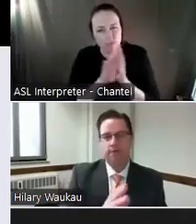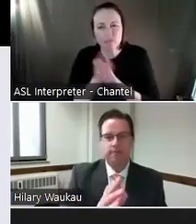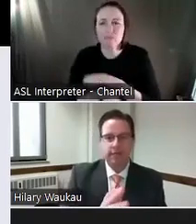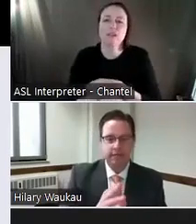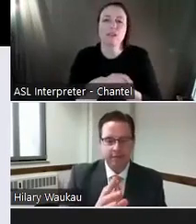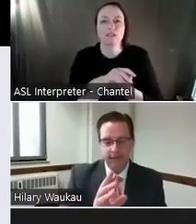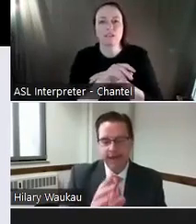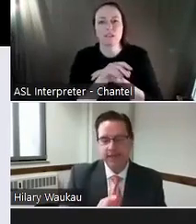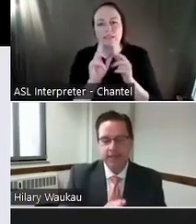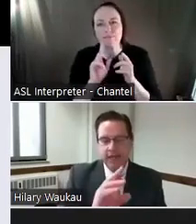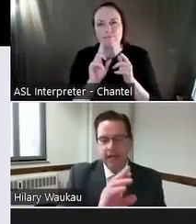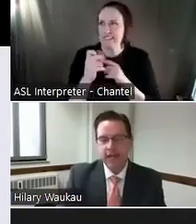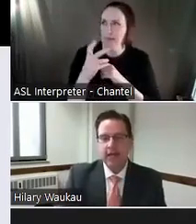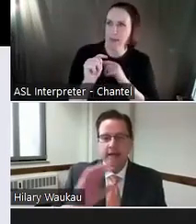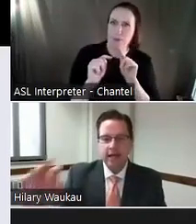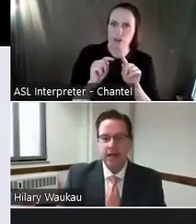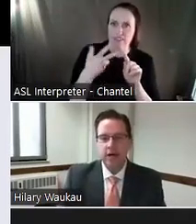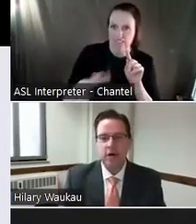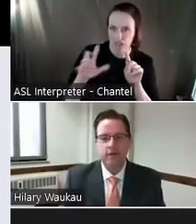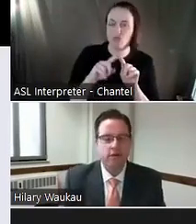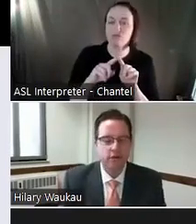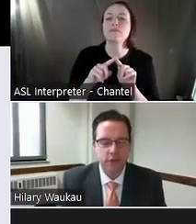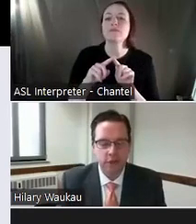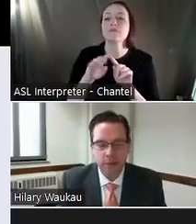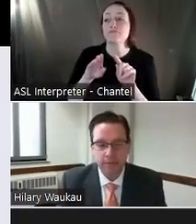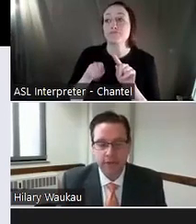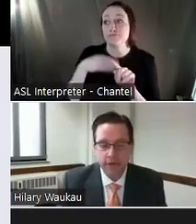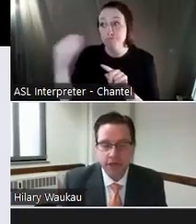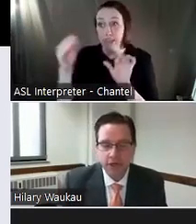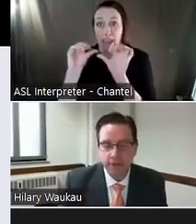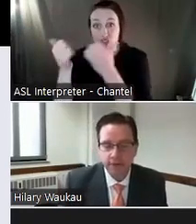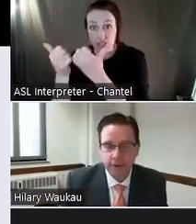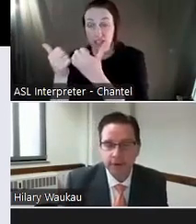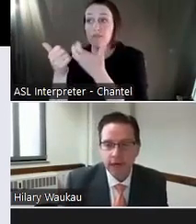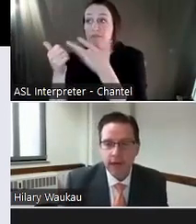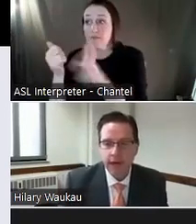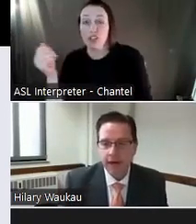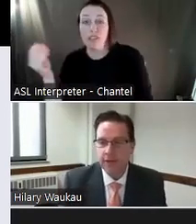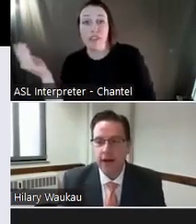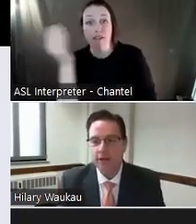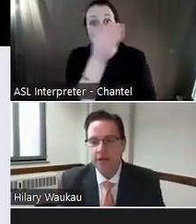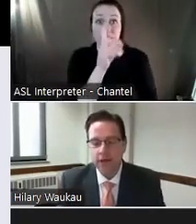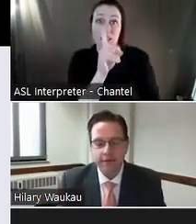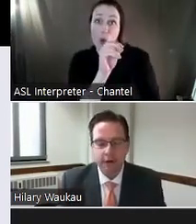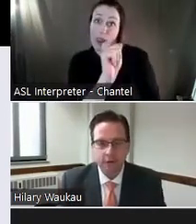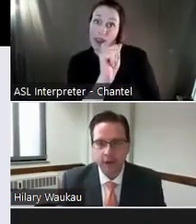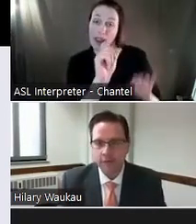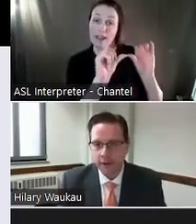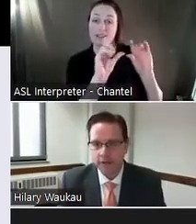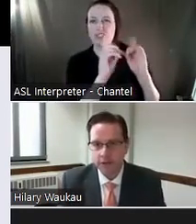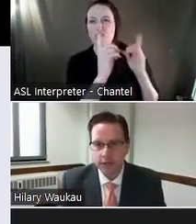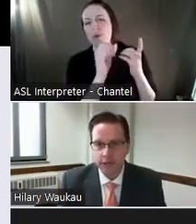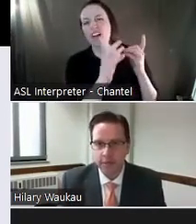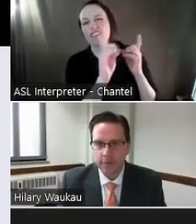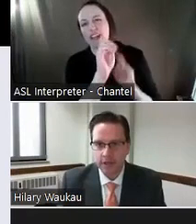they go from the agency side, they then go over to the Department of Administration for review, and then on to the governor, where the governor